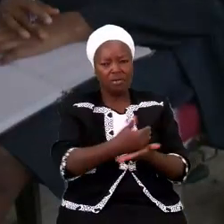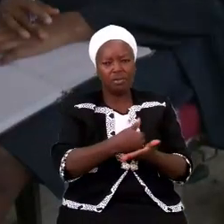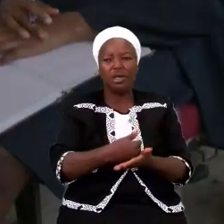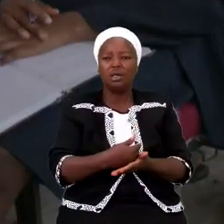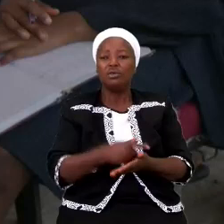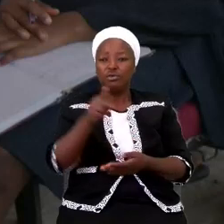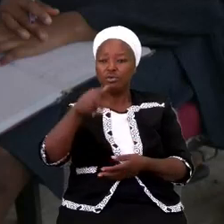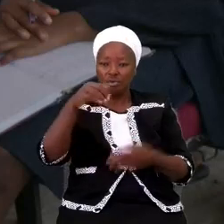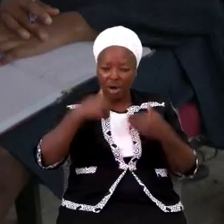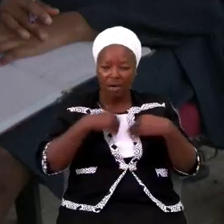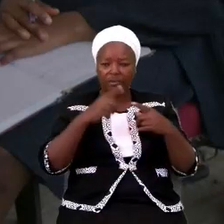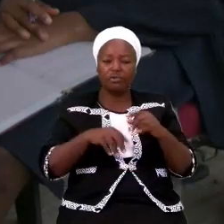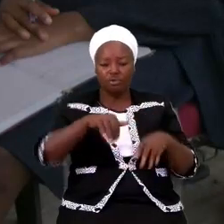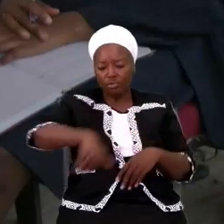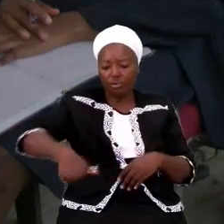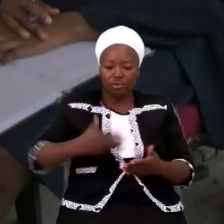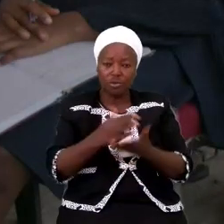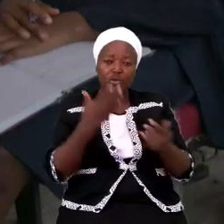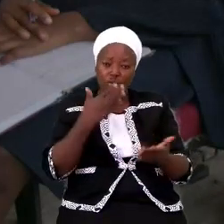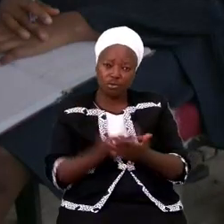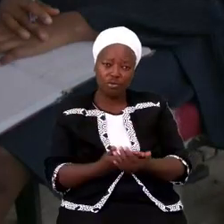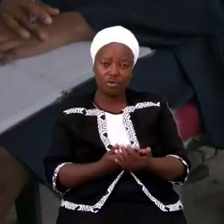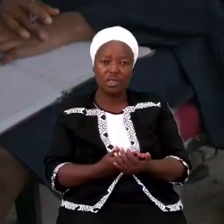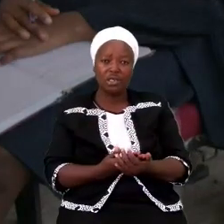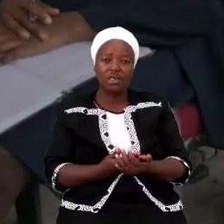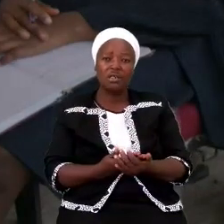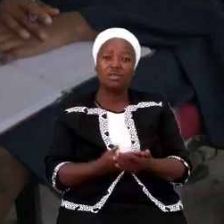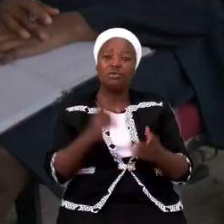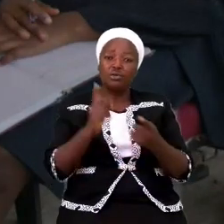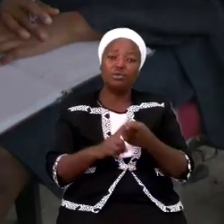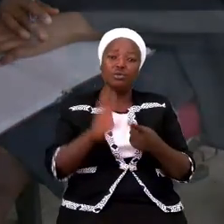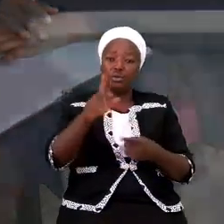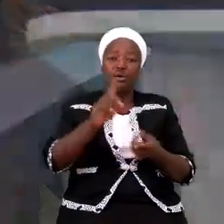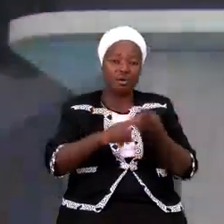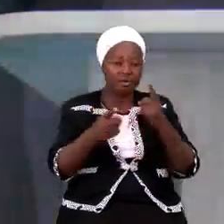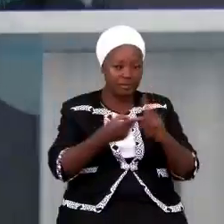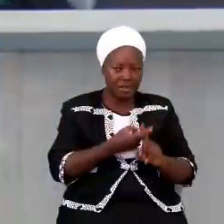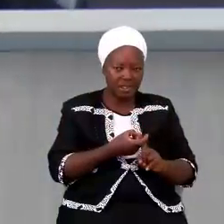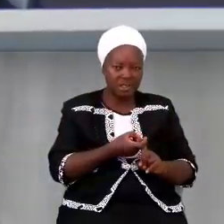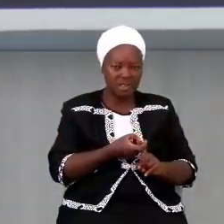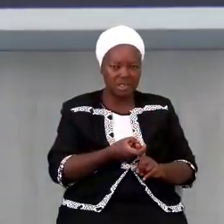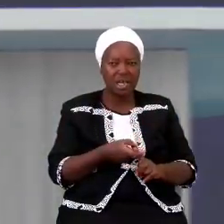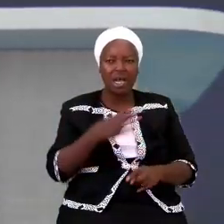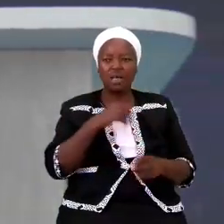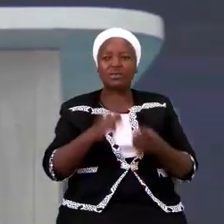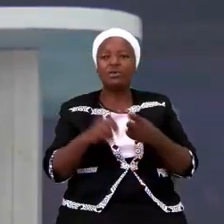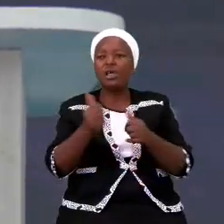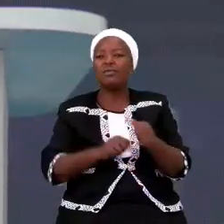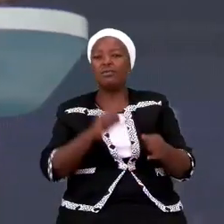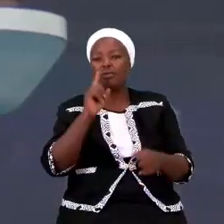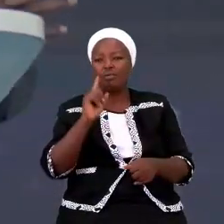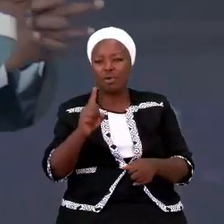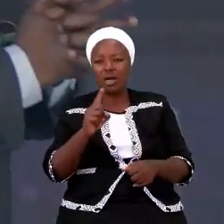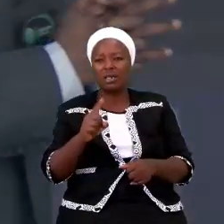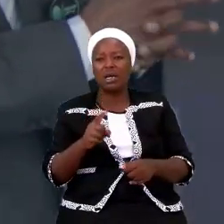your foes, and to everybody around, and show the love of God unto them. That is what makes